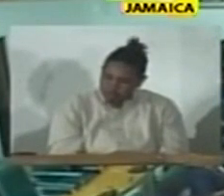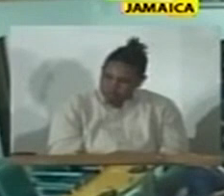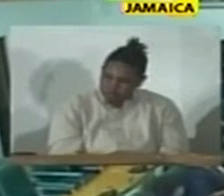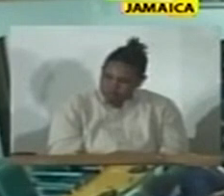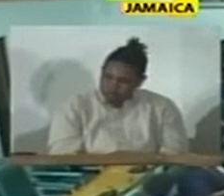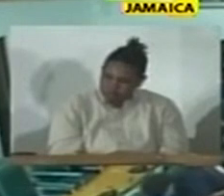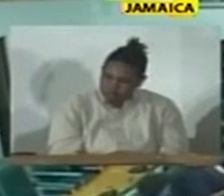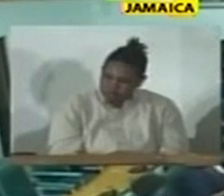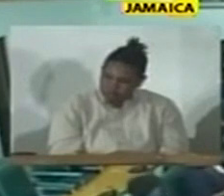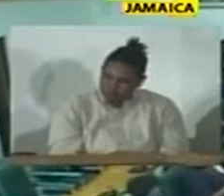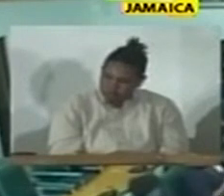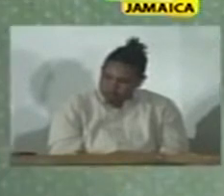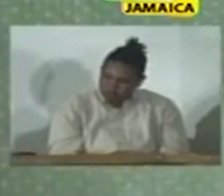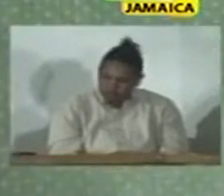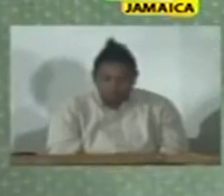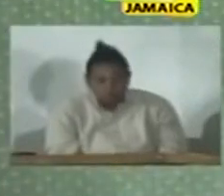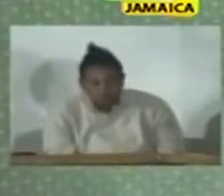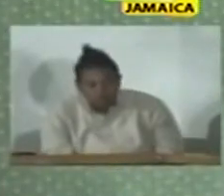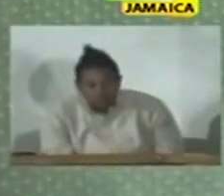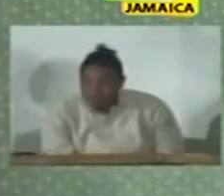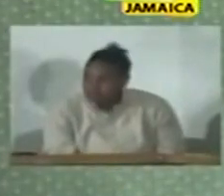Thank you. And in fact,